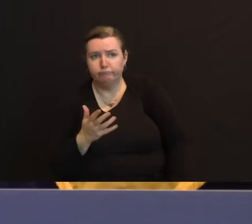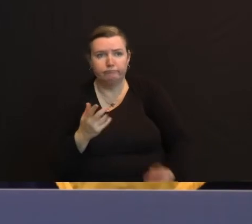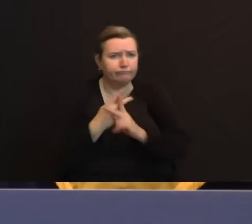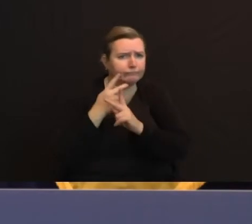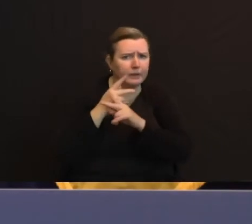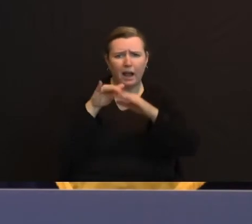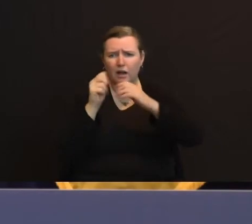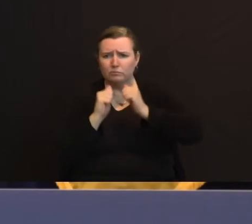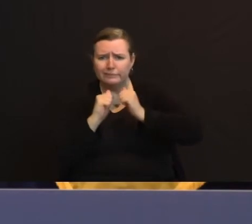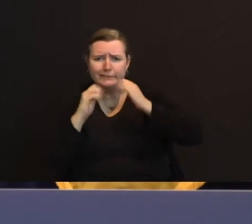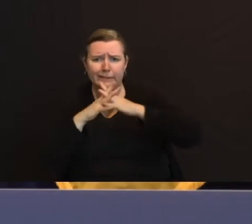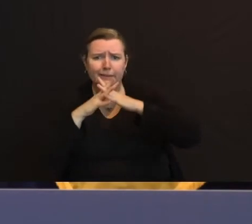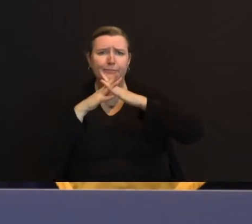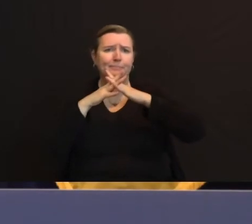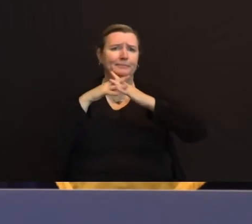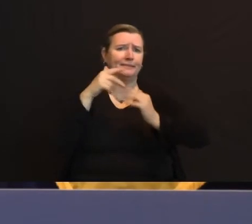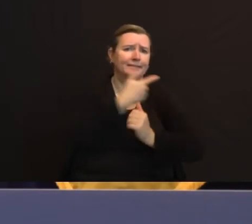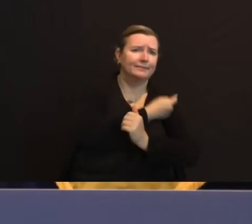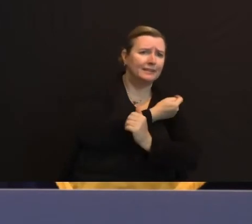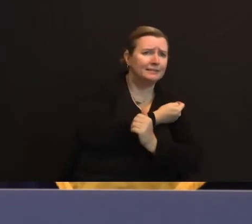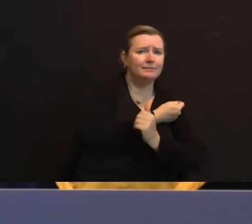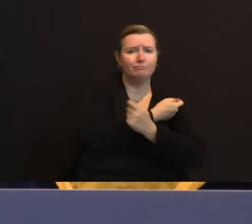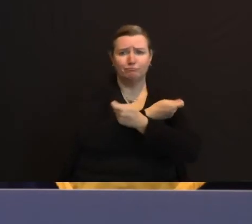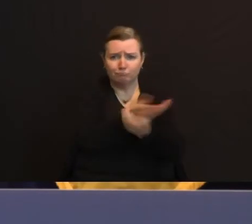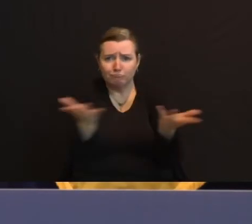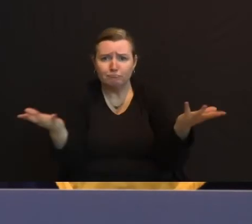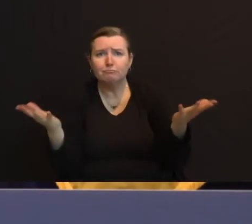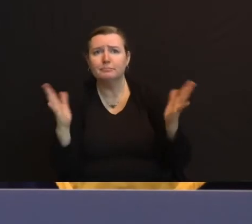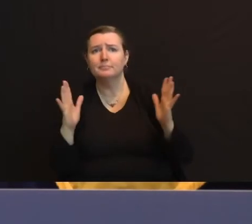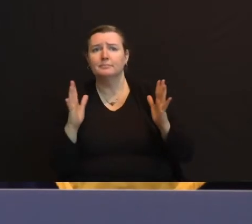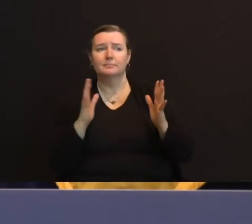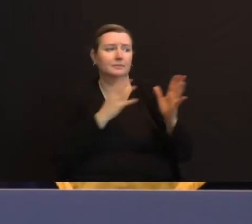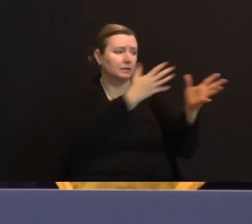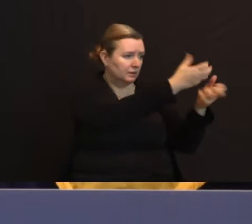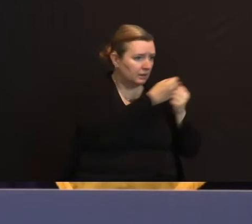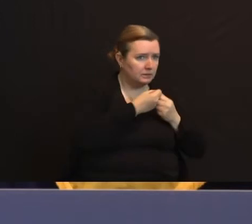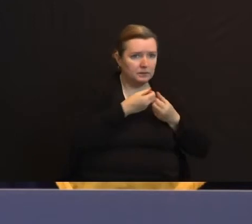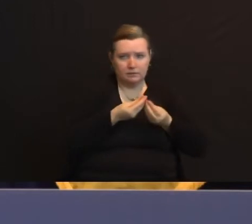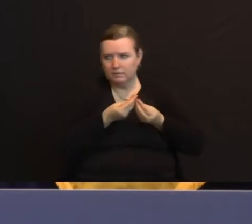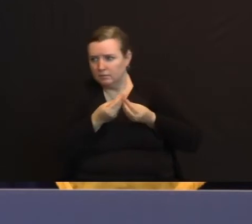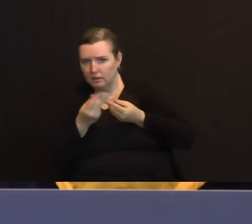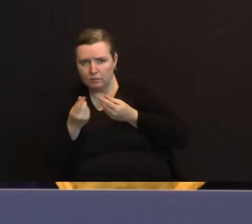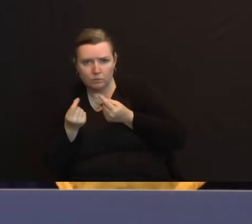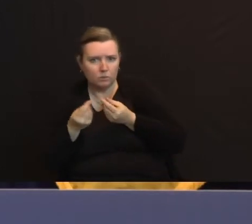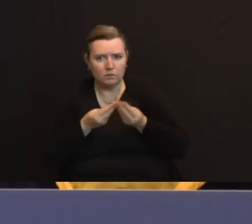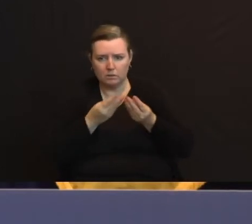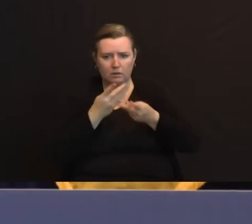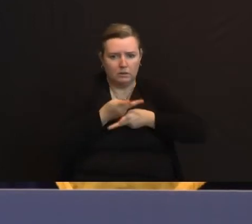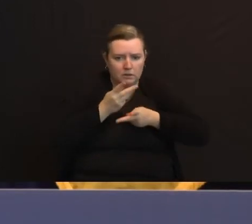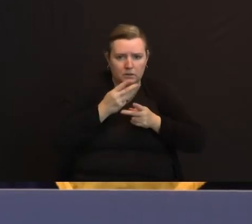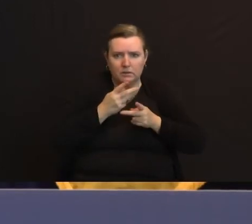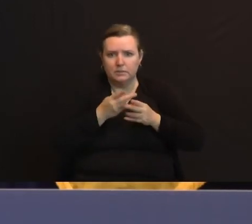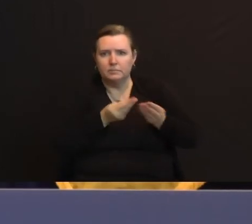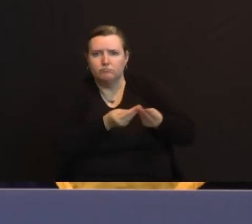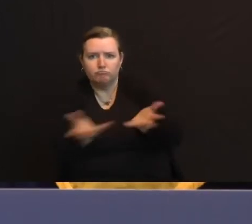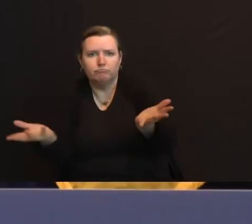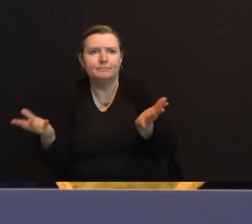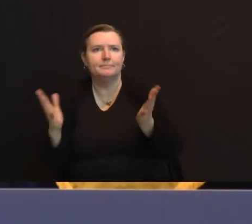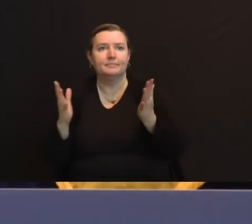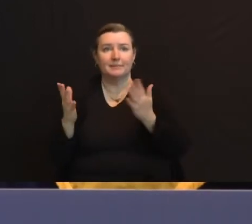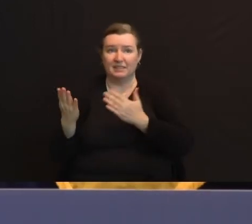are obviously that we've talked a lot about, who gets what when. But this is upon us.